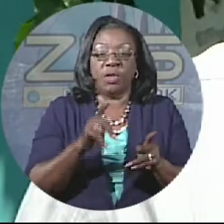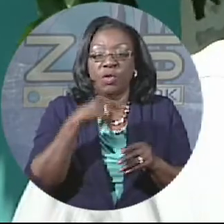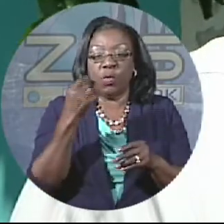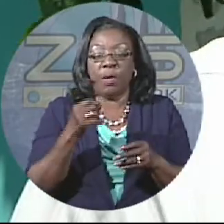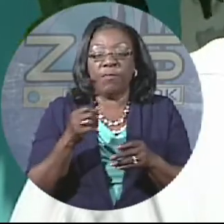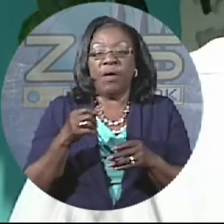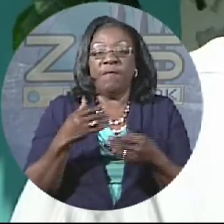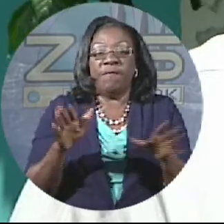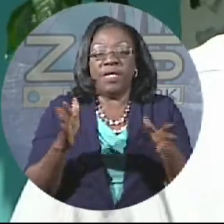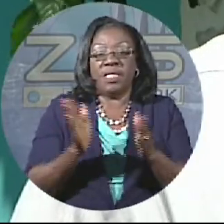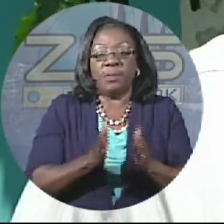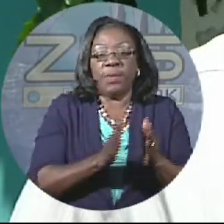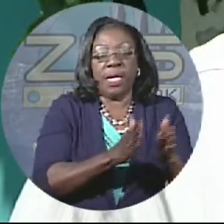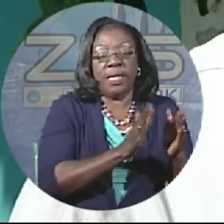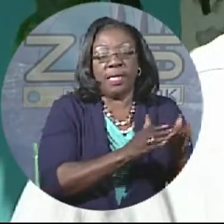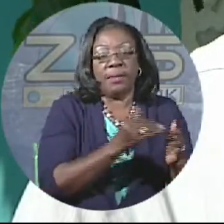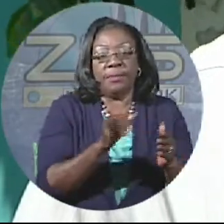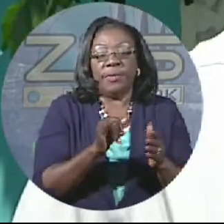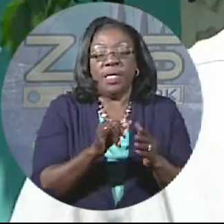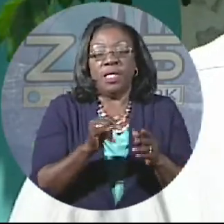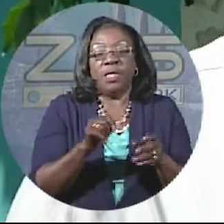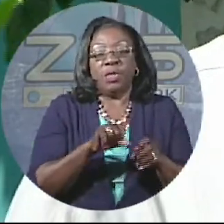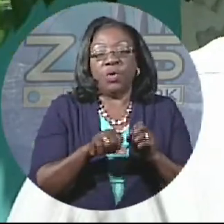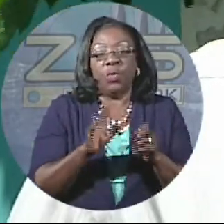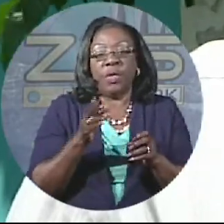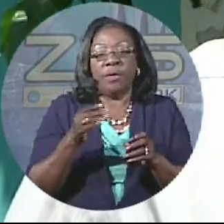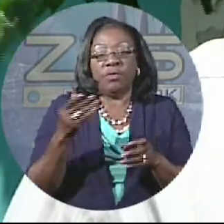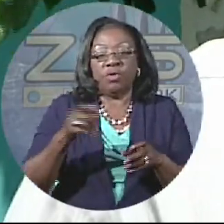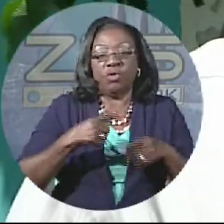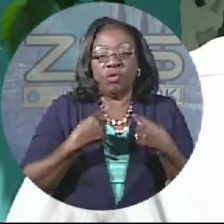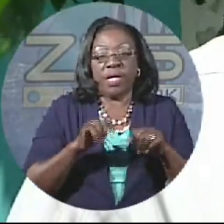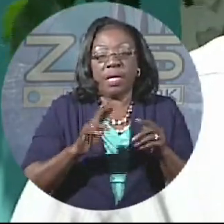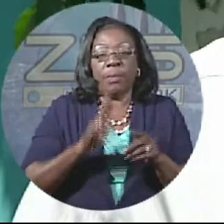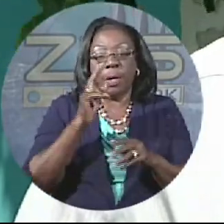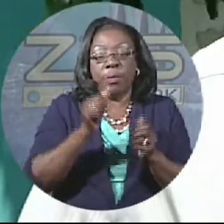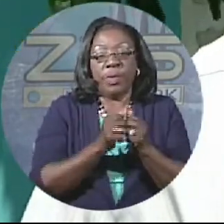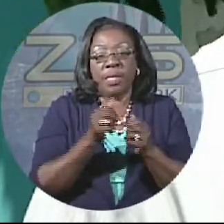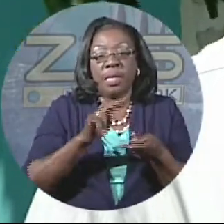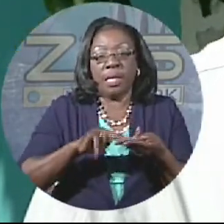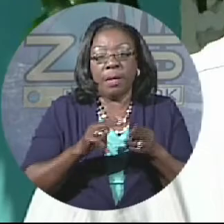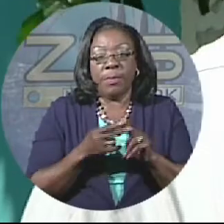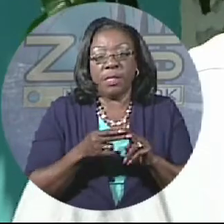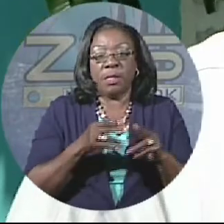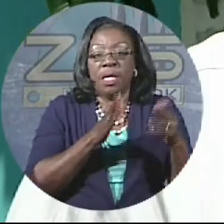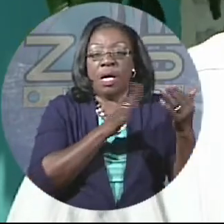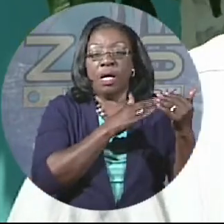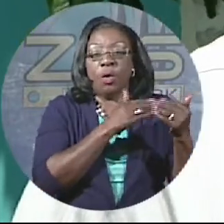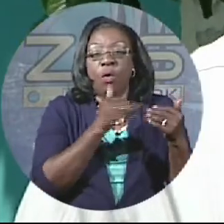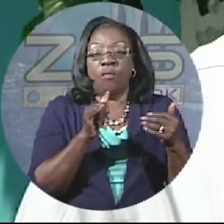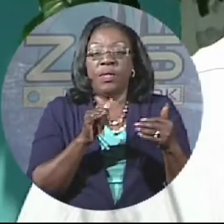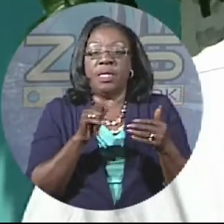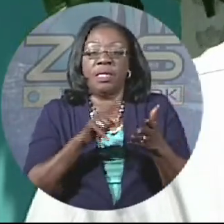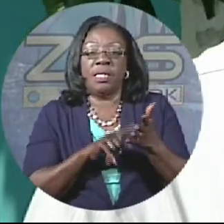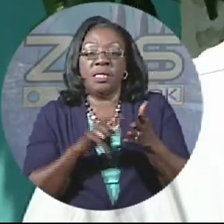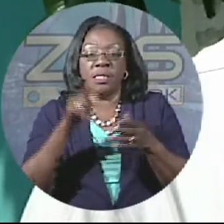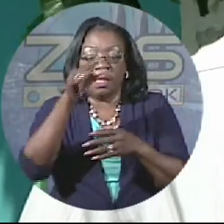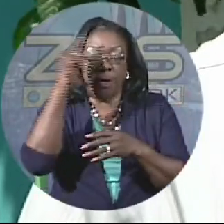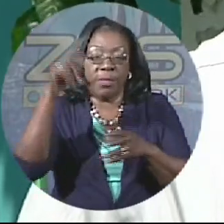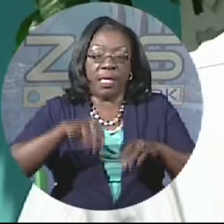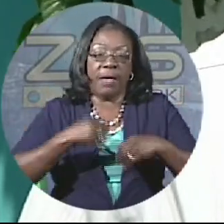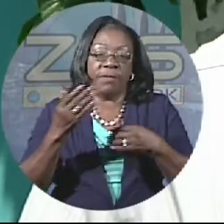locally and abroad to attend this carnival. And so we are trying to come up with the numbers, and hopefully this government, before the house is dissolved, give us